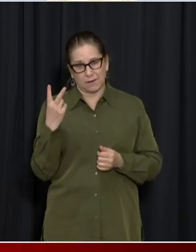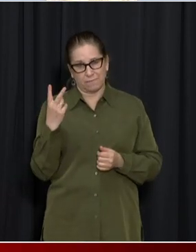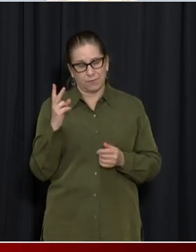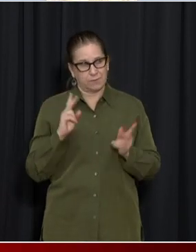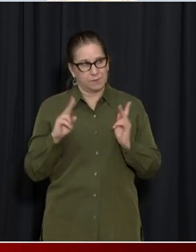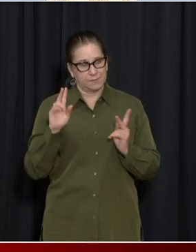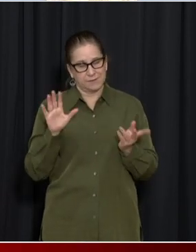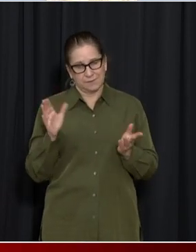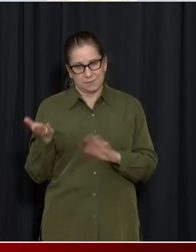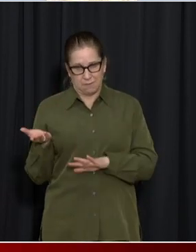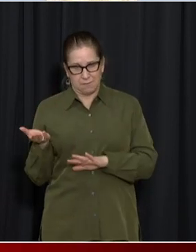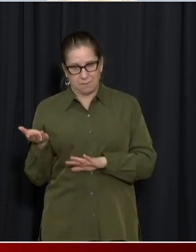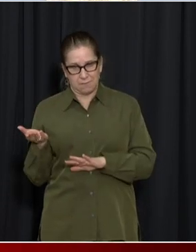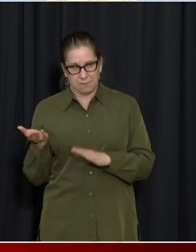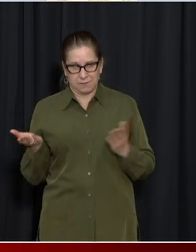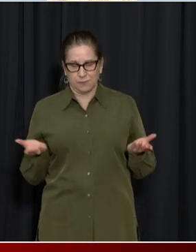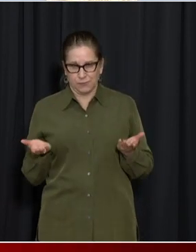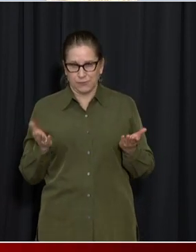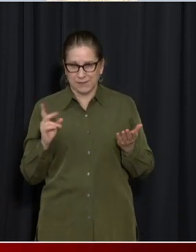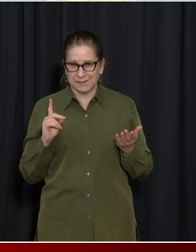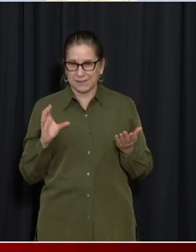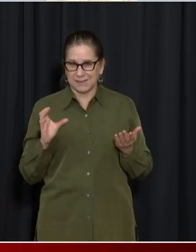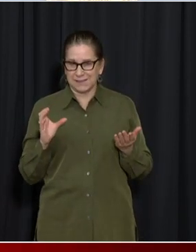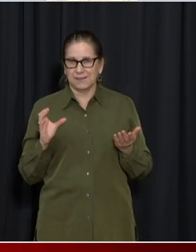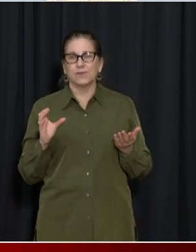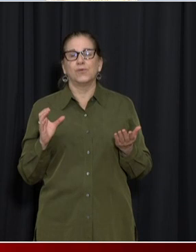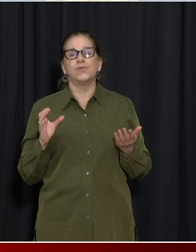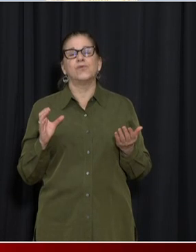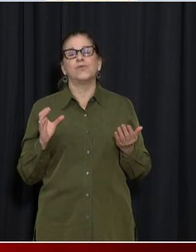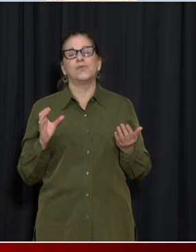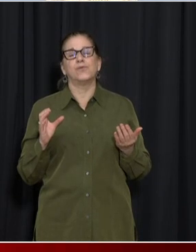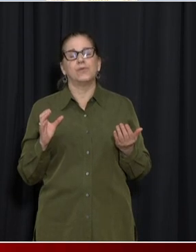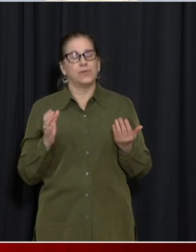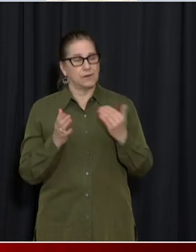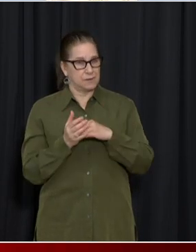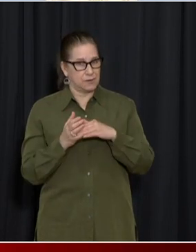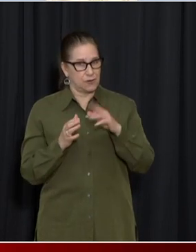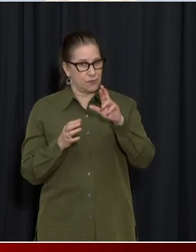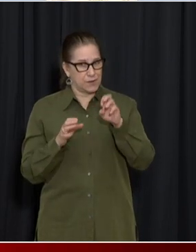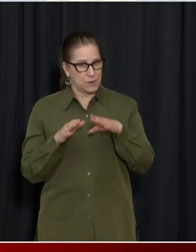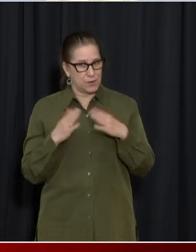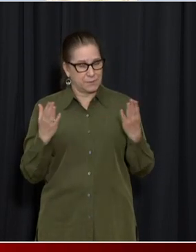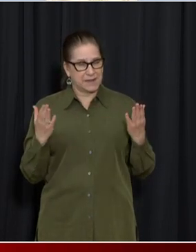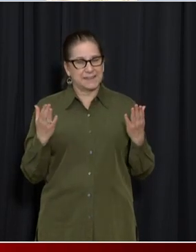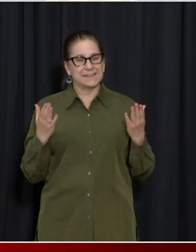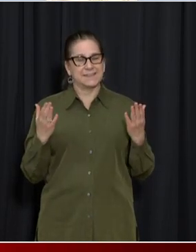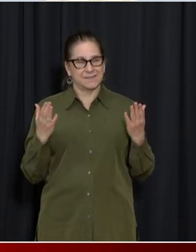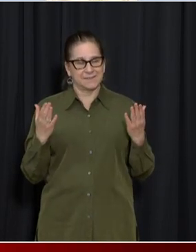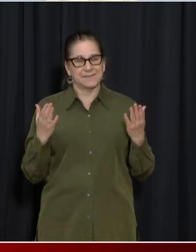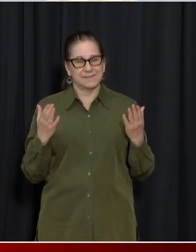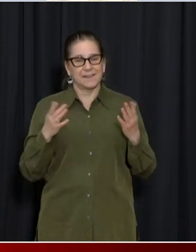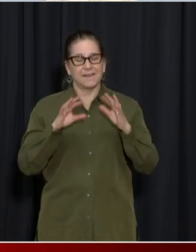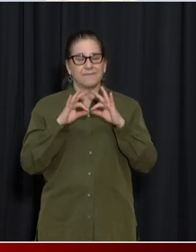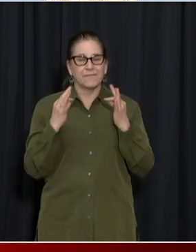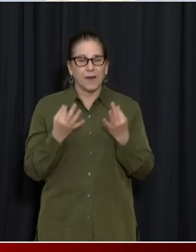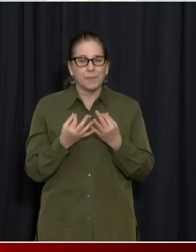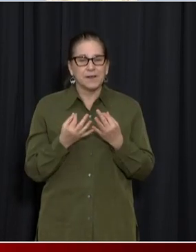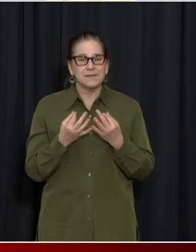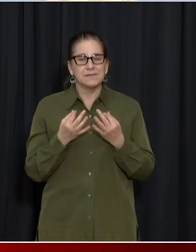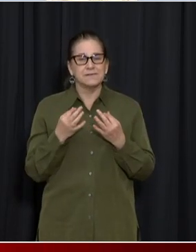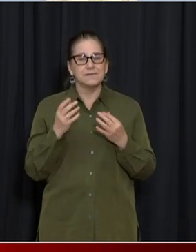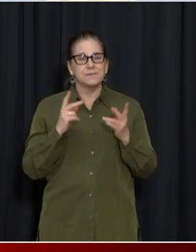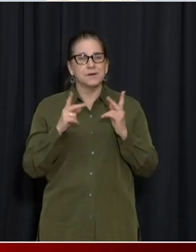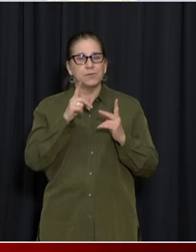think about reopening, we think about those families, those people who have been impacted by illness